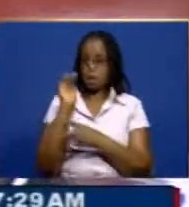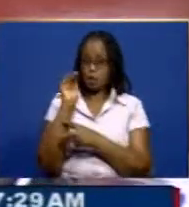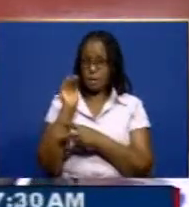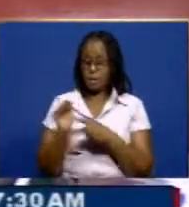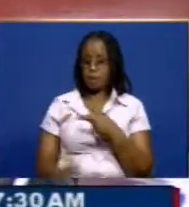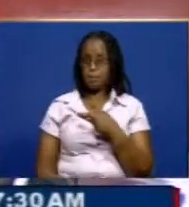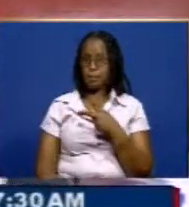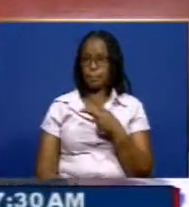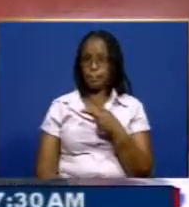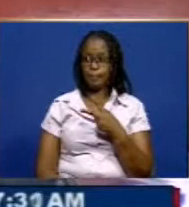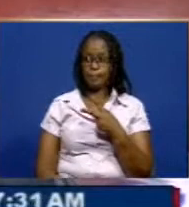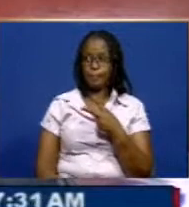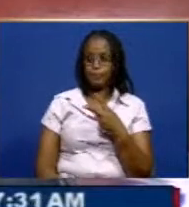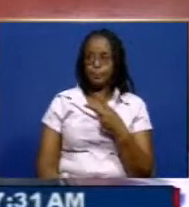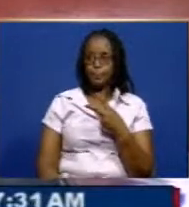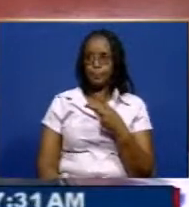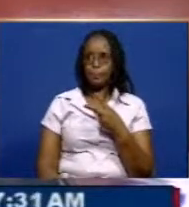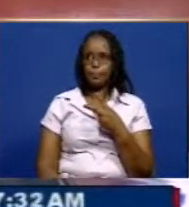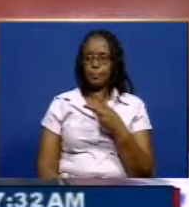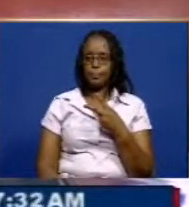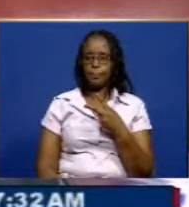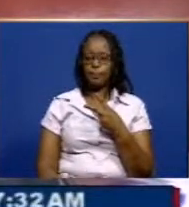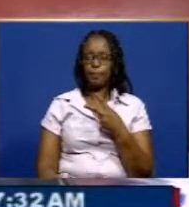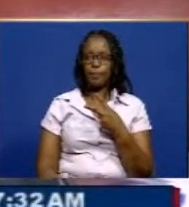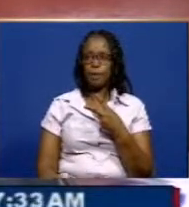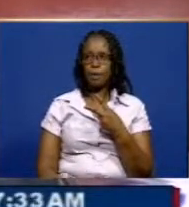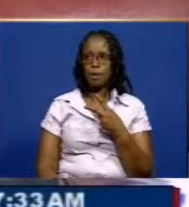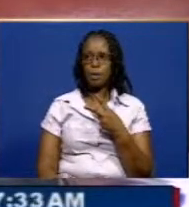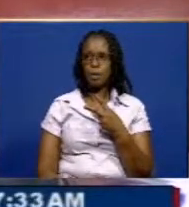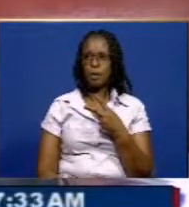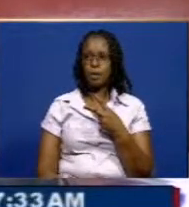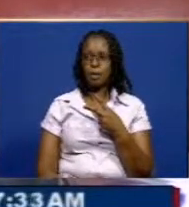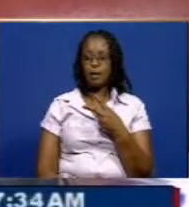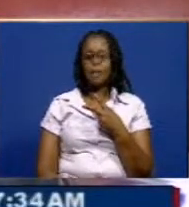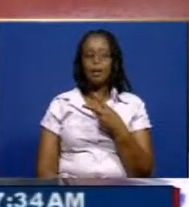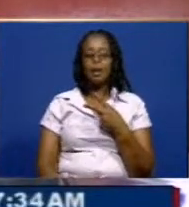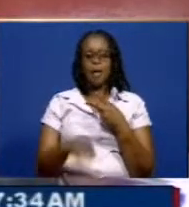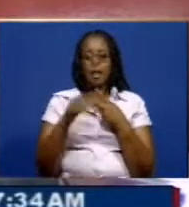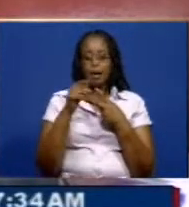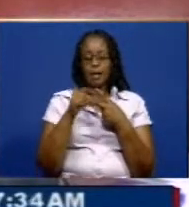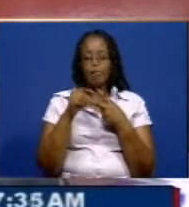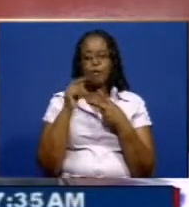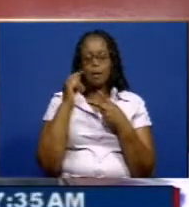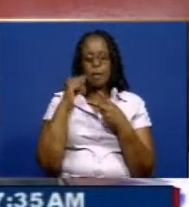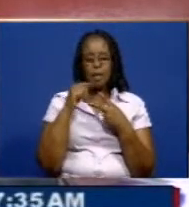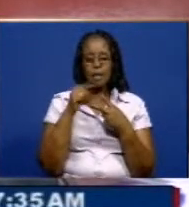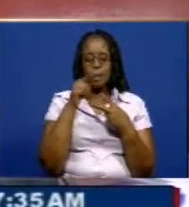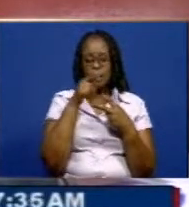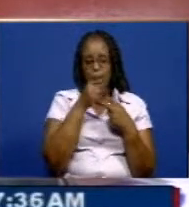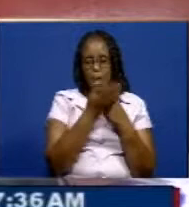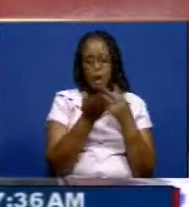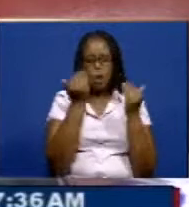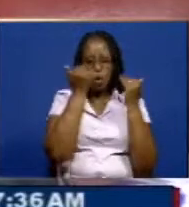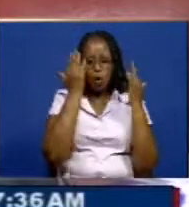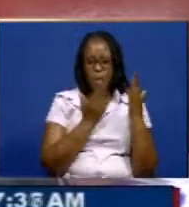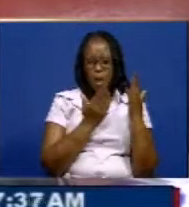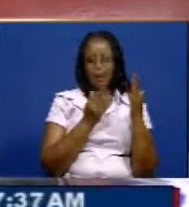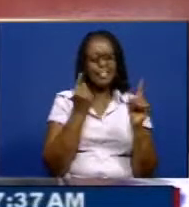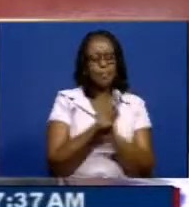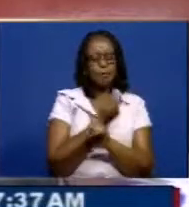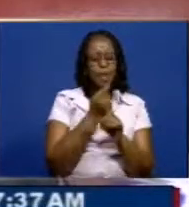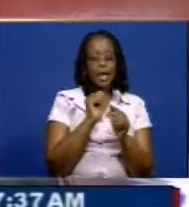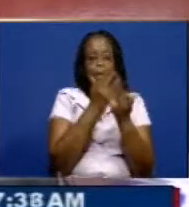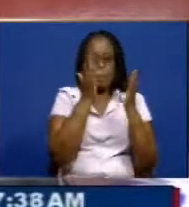not with tremendous respect to Learned Senior for anybody other than this committee to determine how